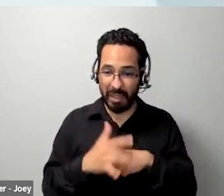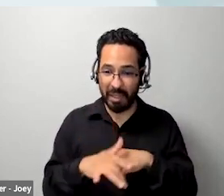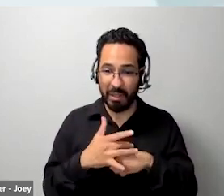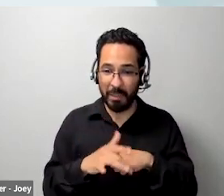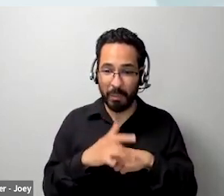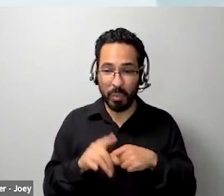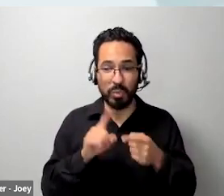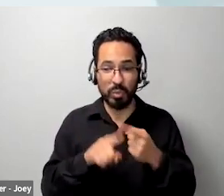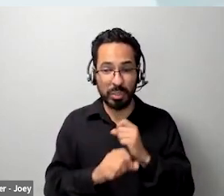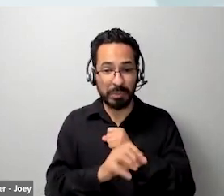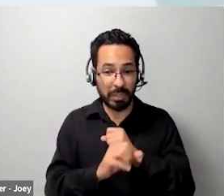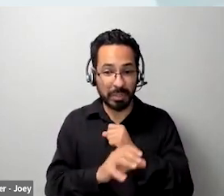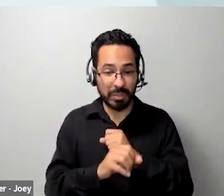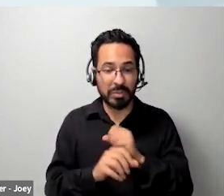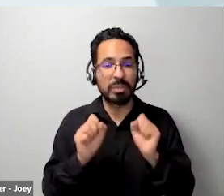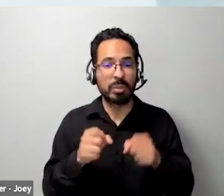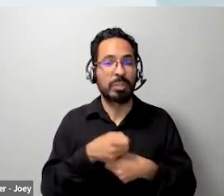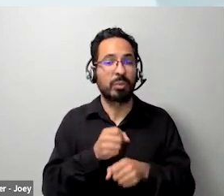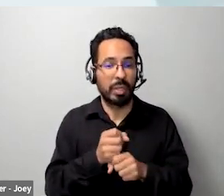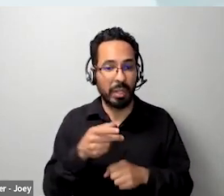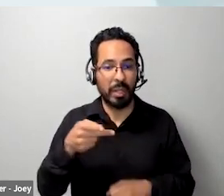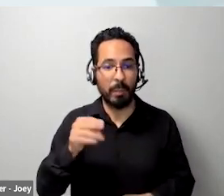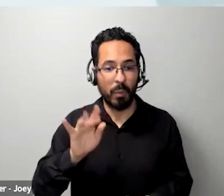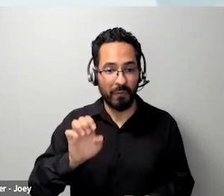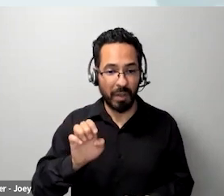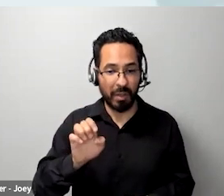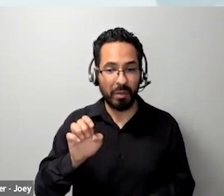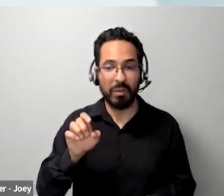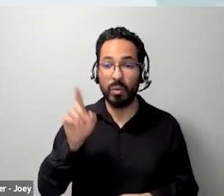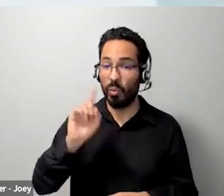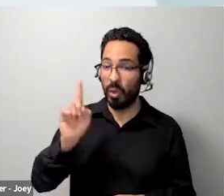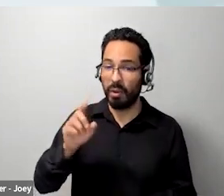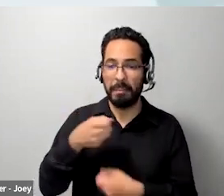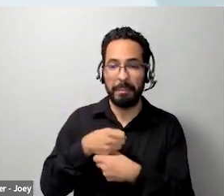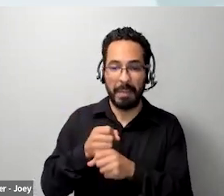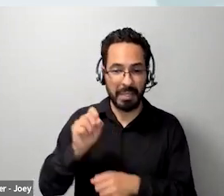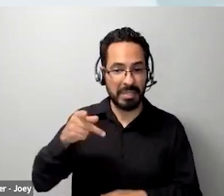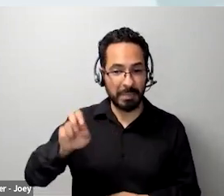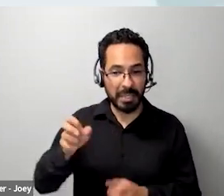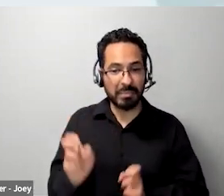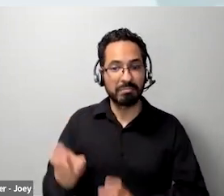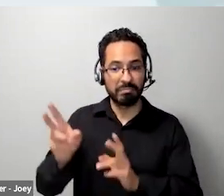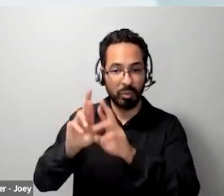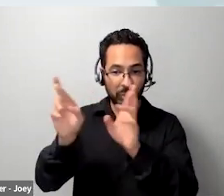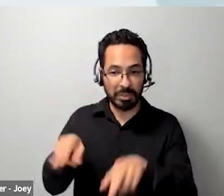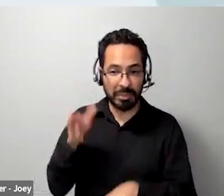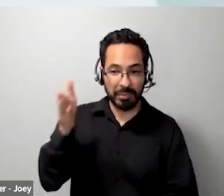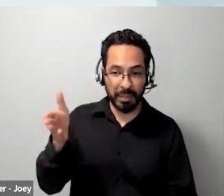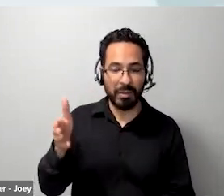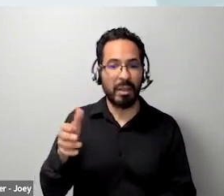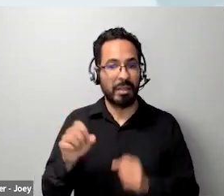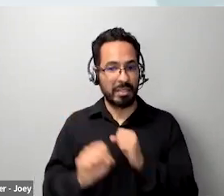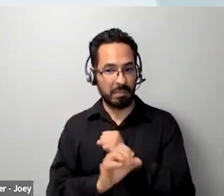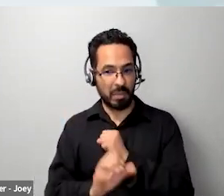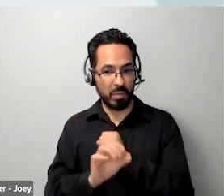the sponsors, you'll be able to create a profile on Making Space and upload your resume, house it there, and the sponsors will